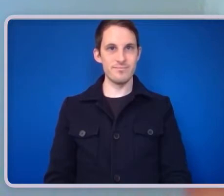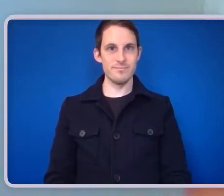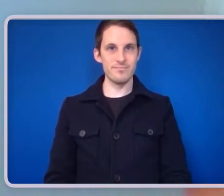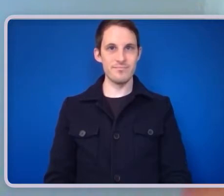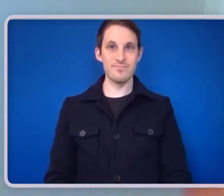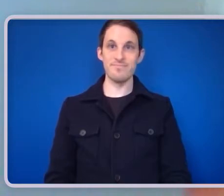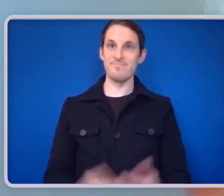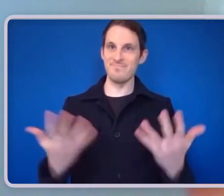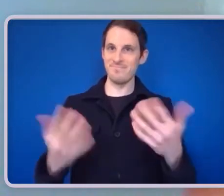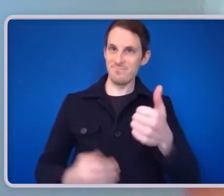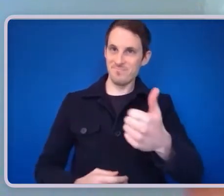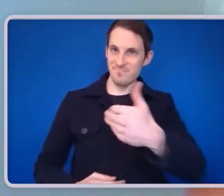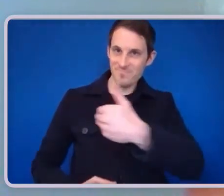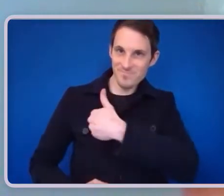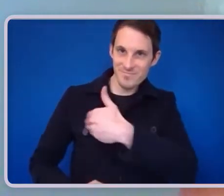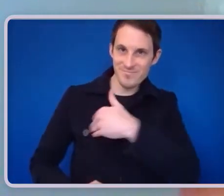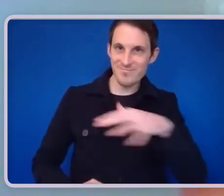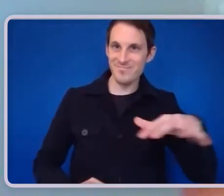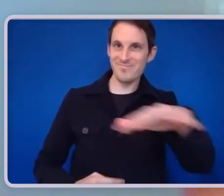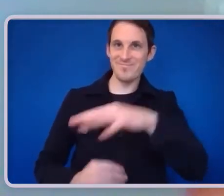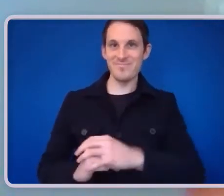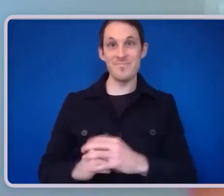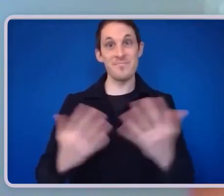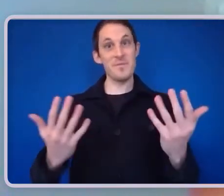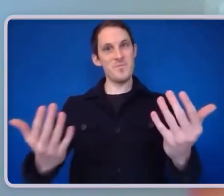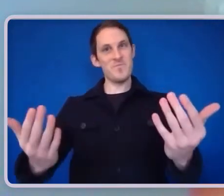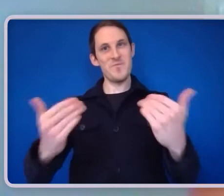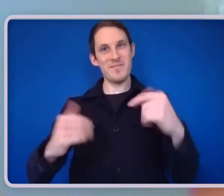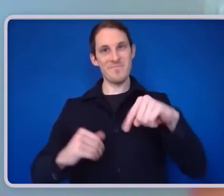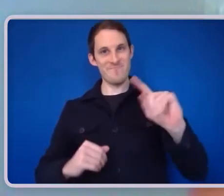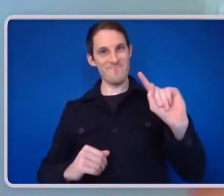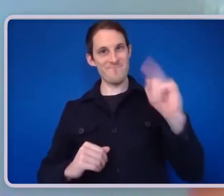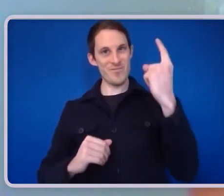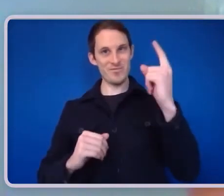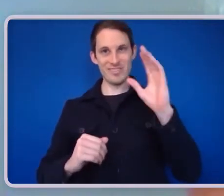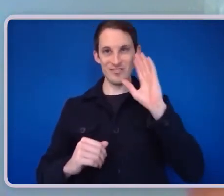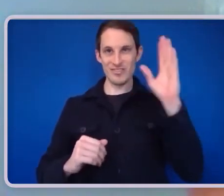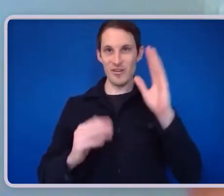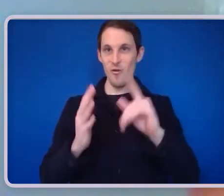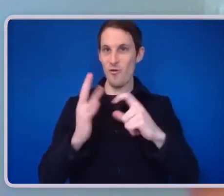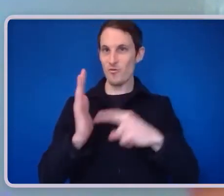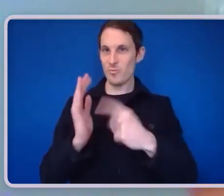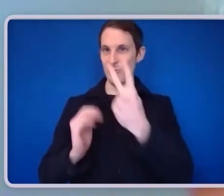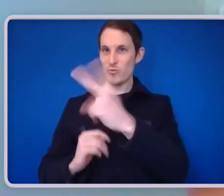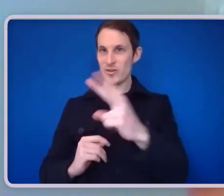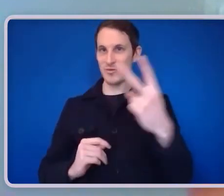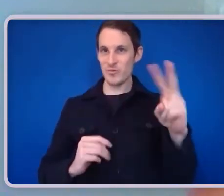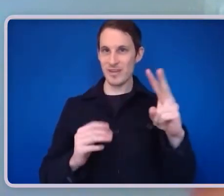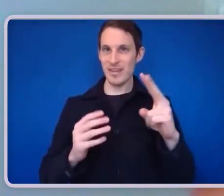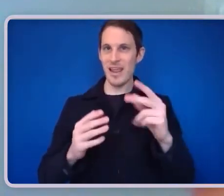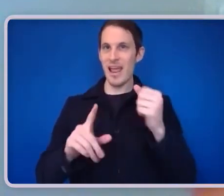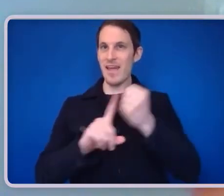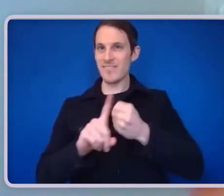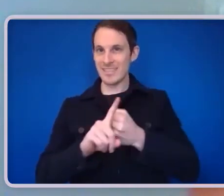Good morning, everyone. Welcome to the first session of the October 2020 Advocacy Sector Conversations